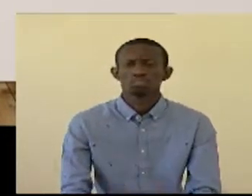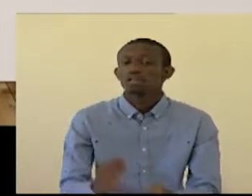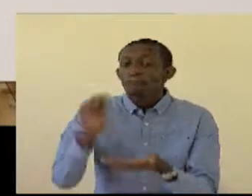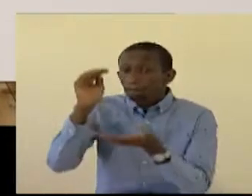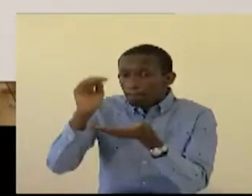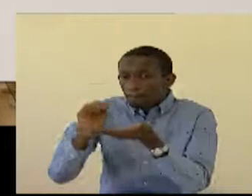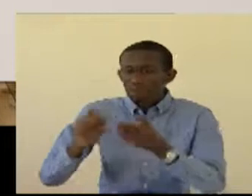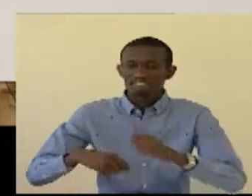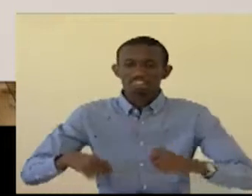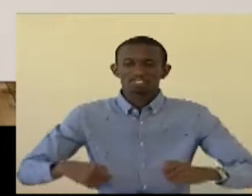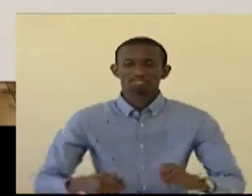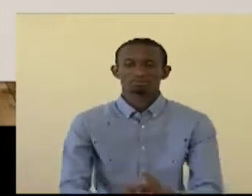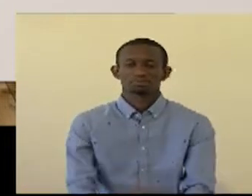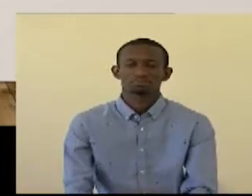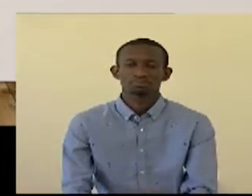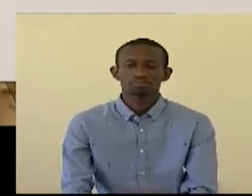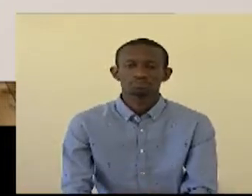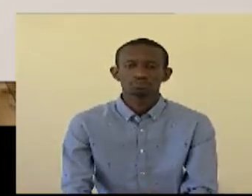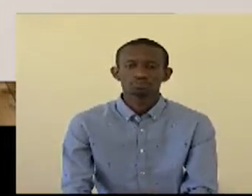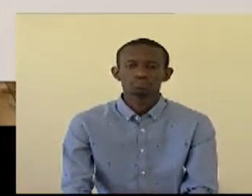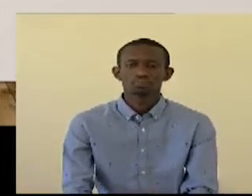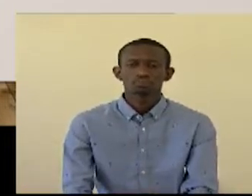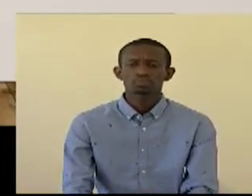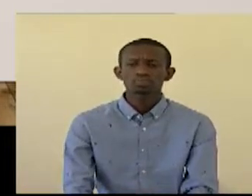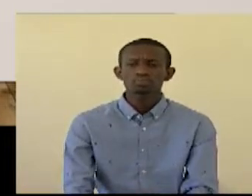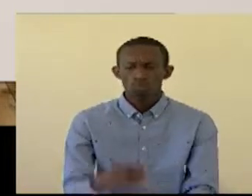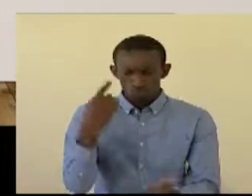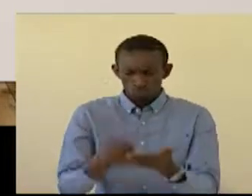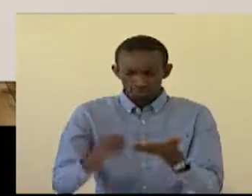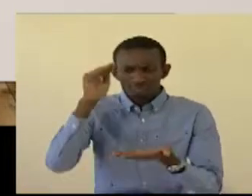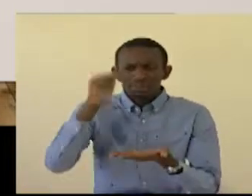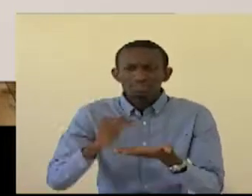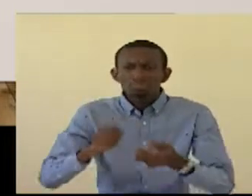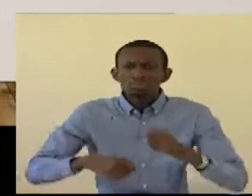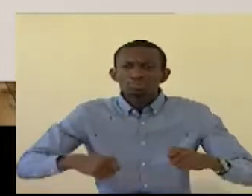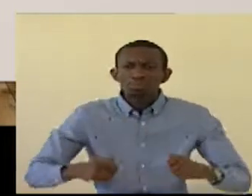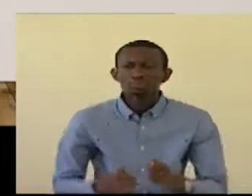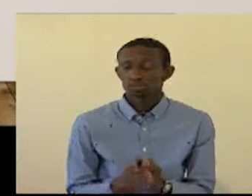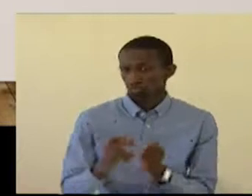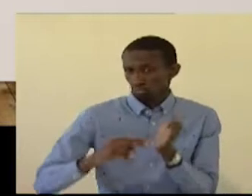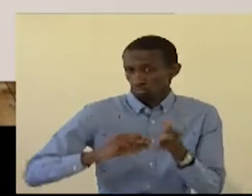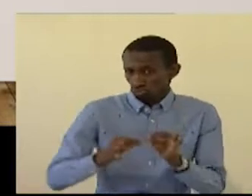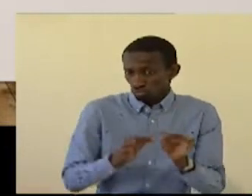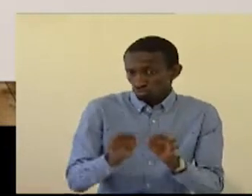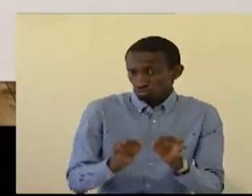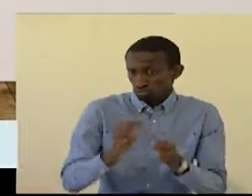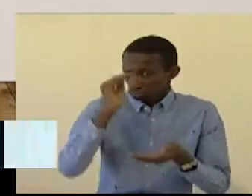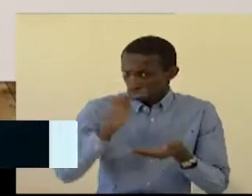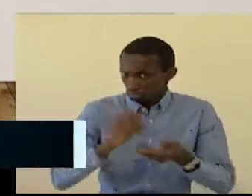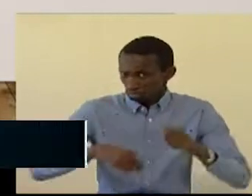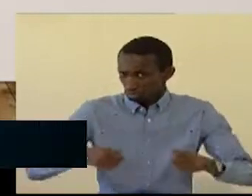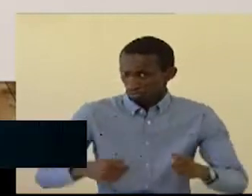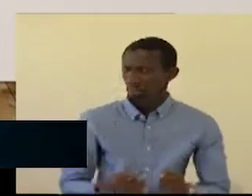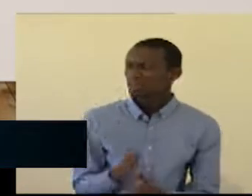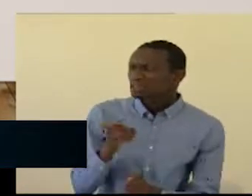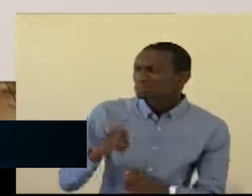Reduction reactions. A reduction, what is a reduction reaction? We define a reduction reaction as a